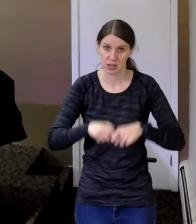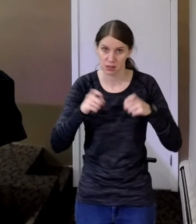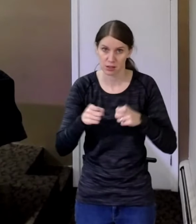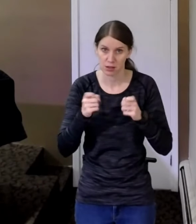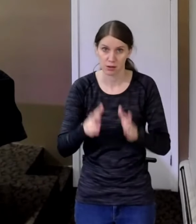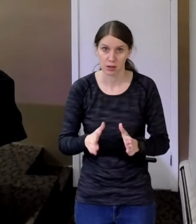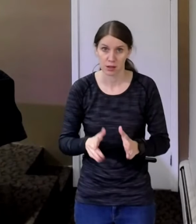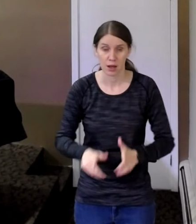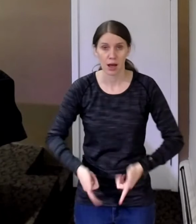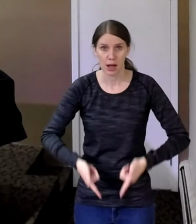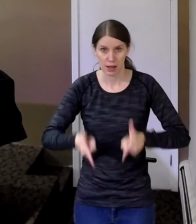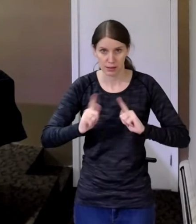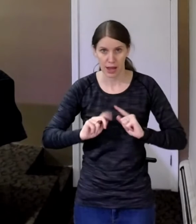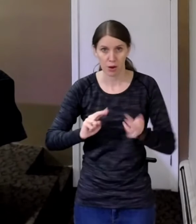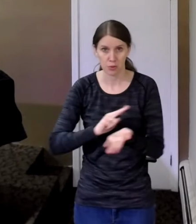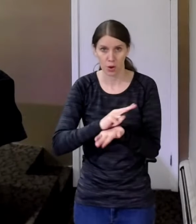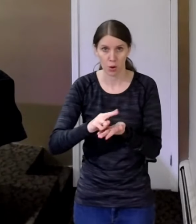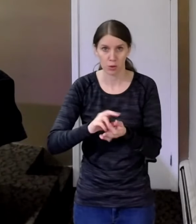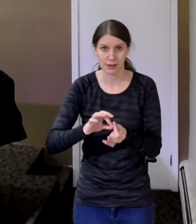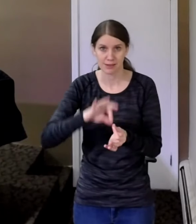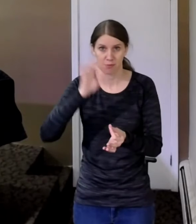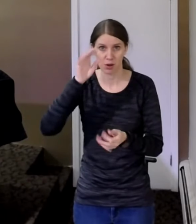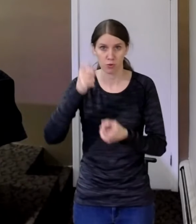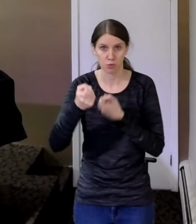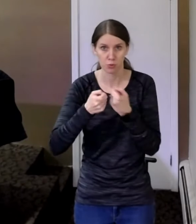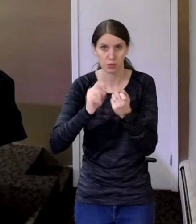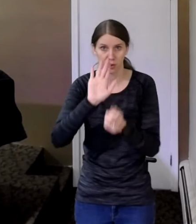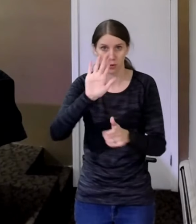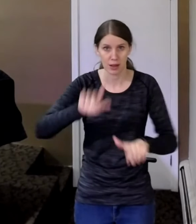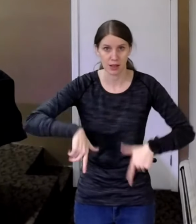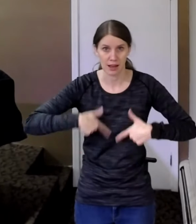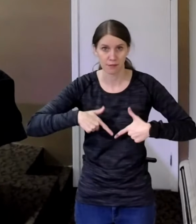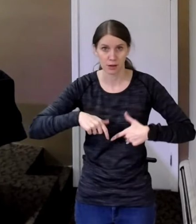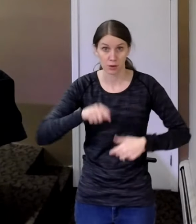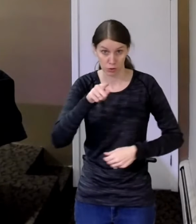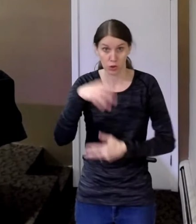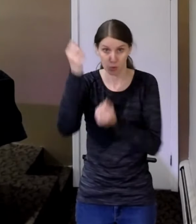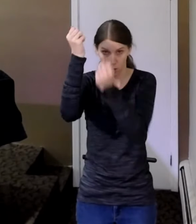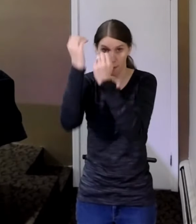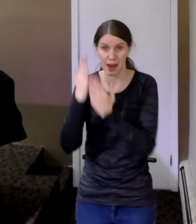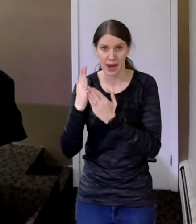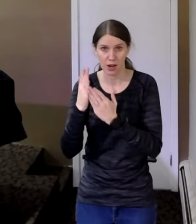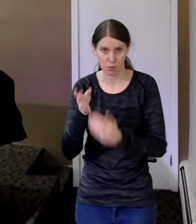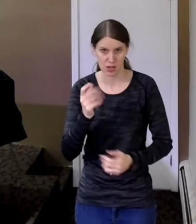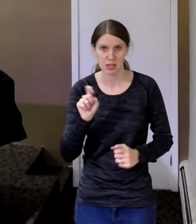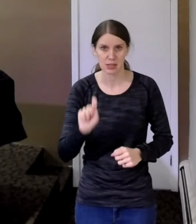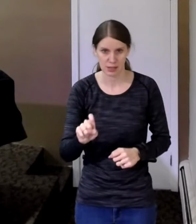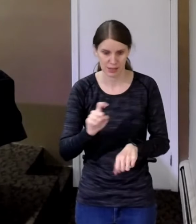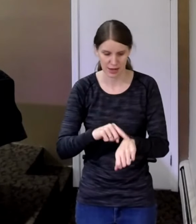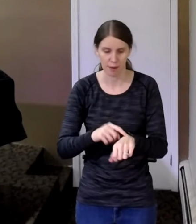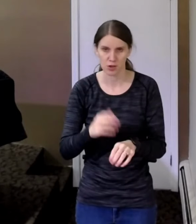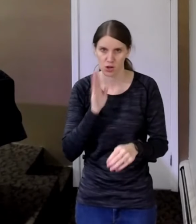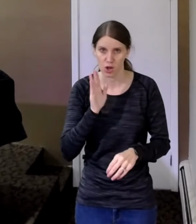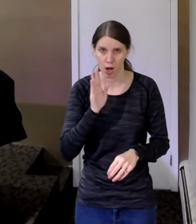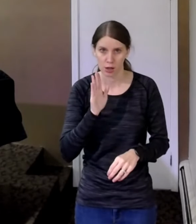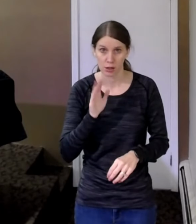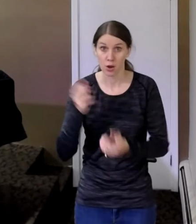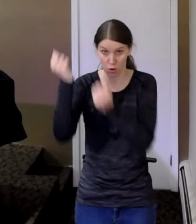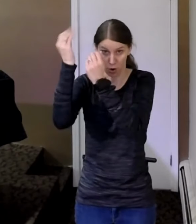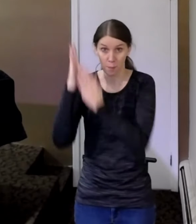life. Obey when He says, "Speak up." Obey when He says, "Don't speak."